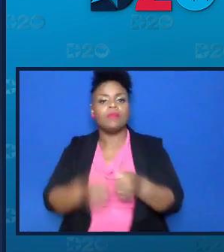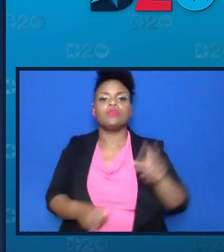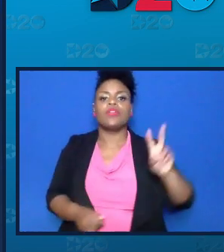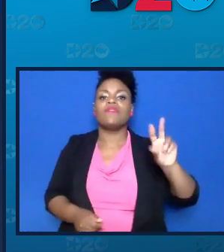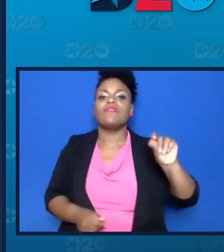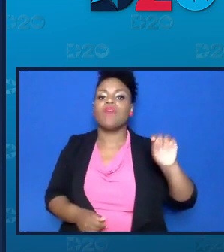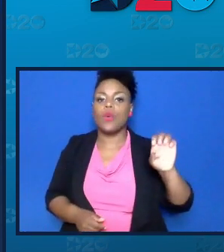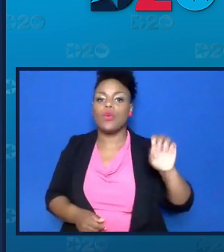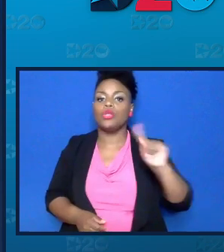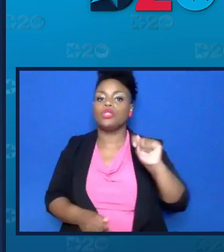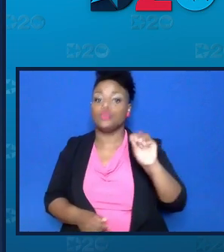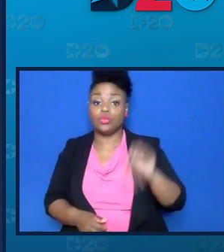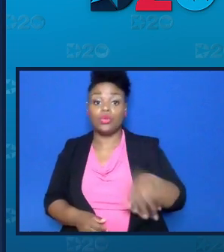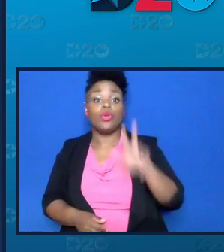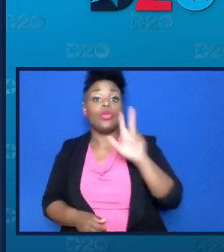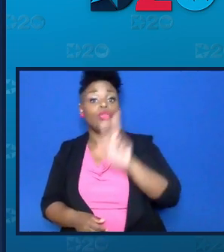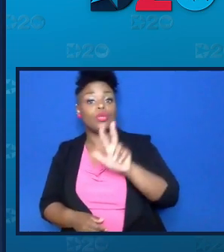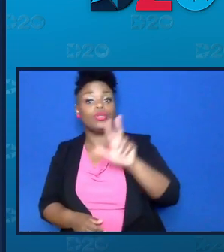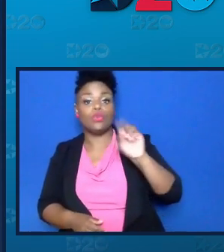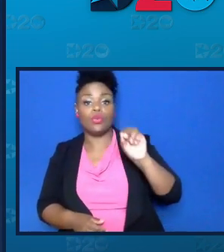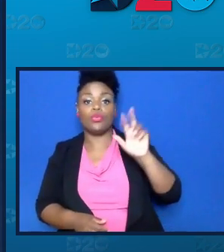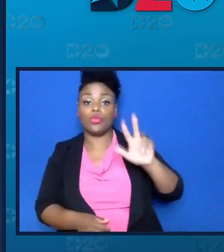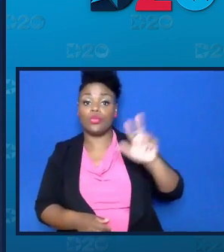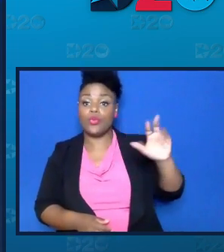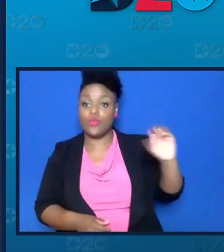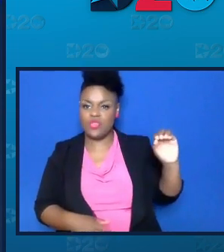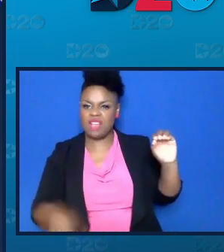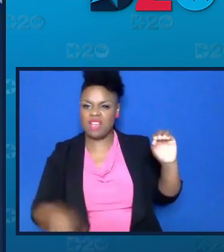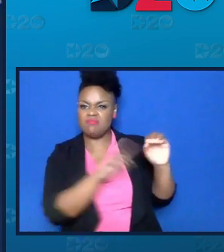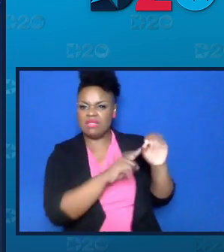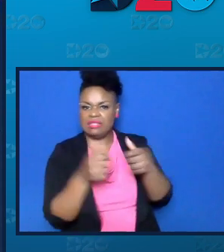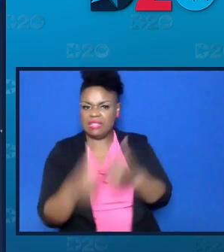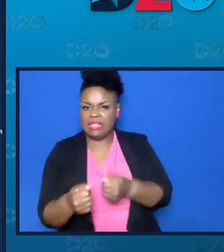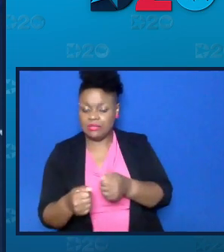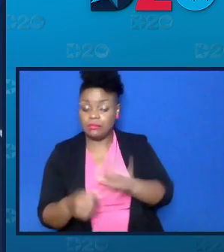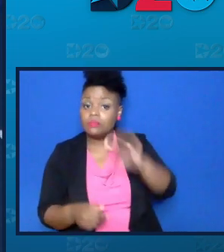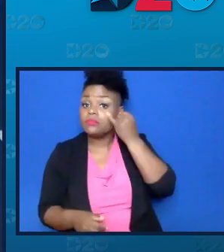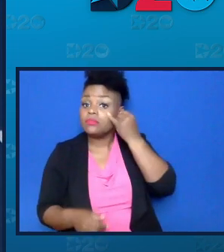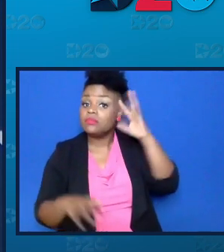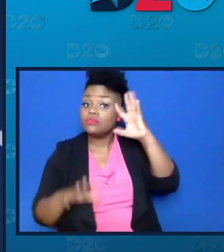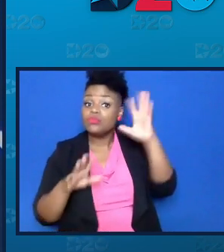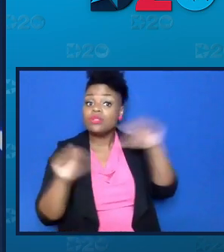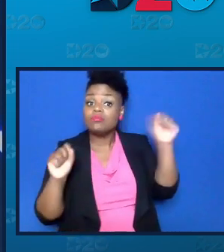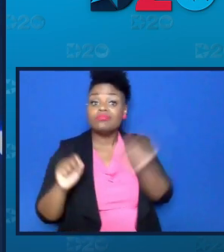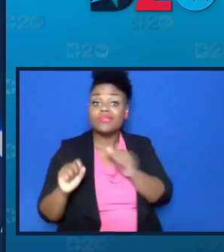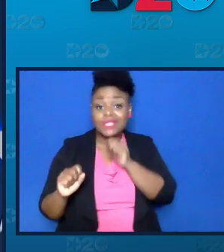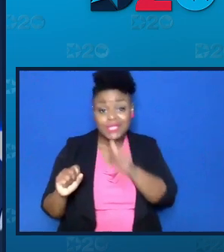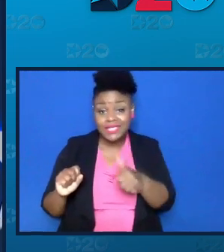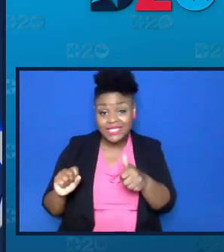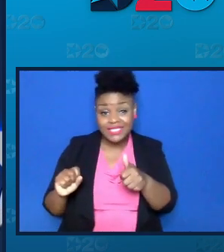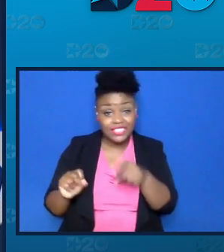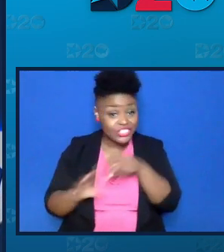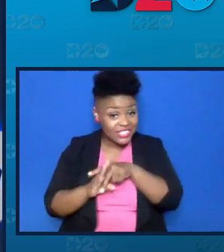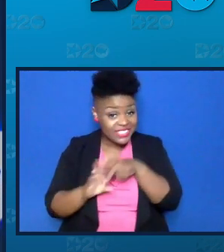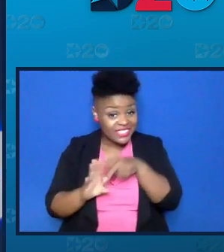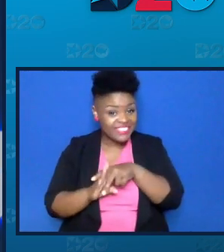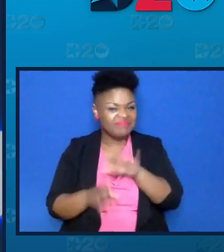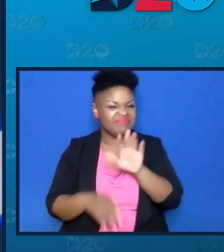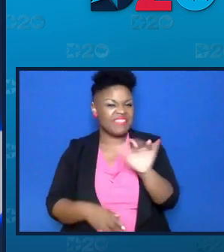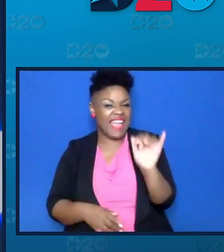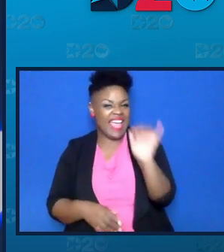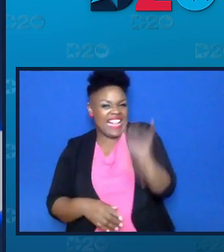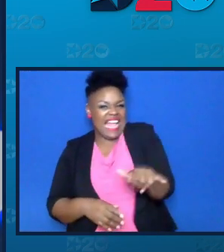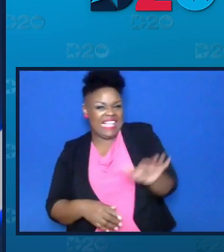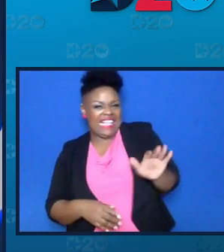30330. That would be the president's golf score if he didn't cheat. Okay, look, I'll admit that was a little nasty,